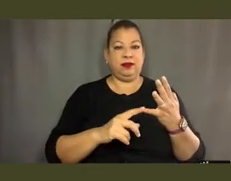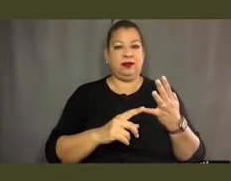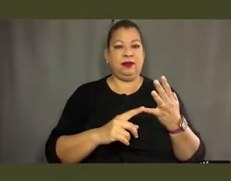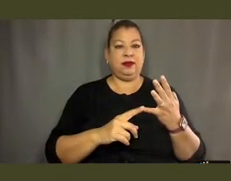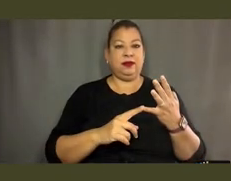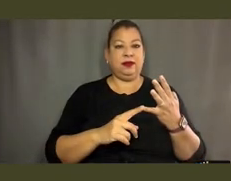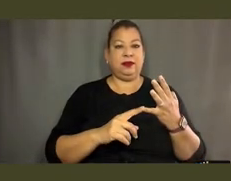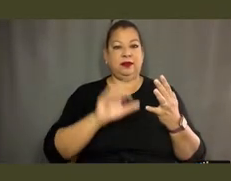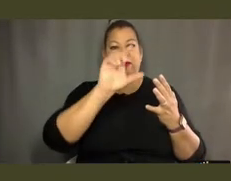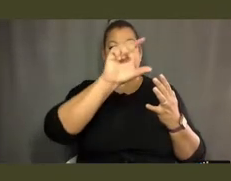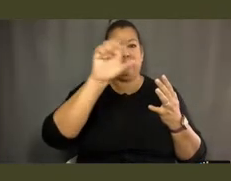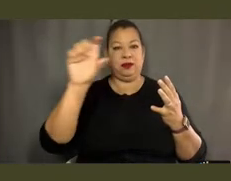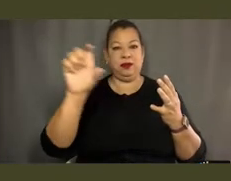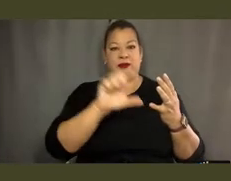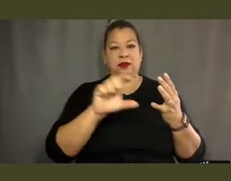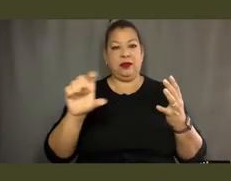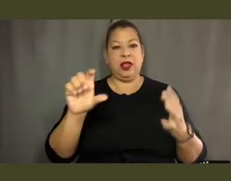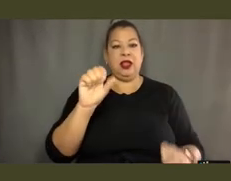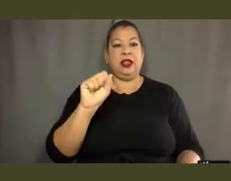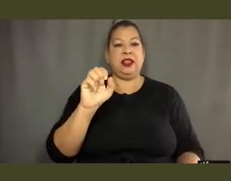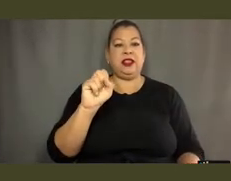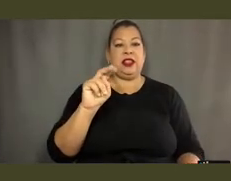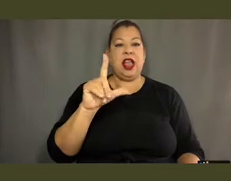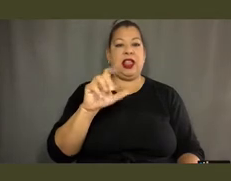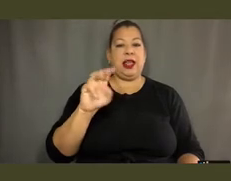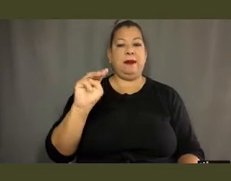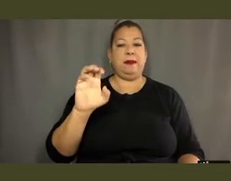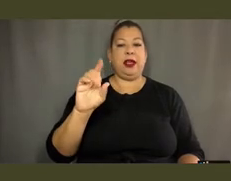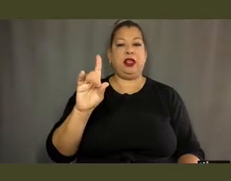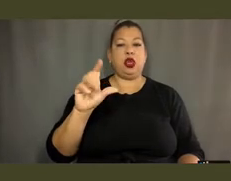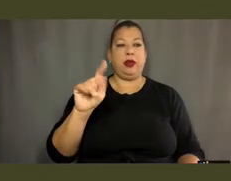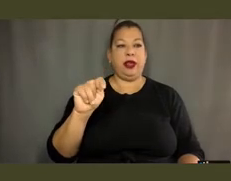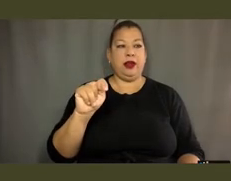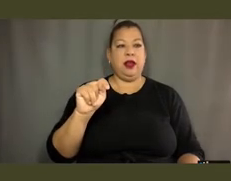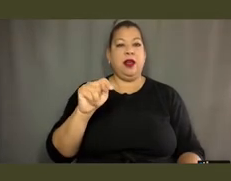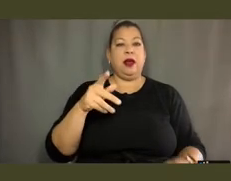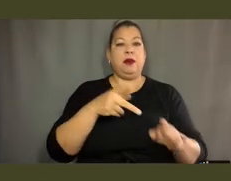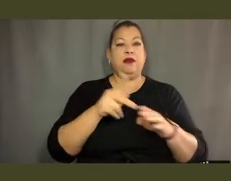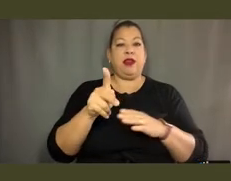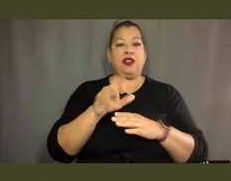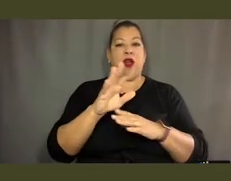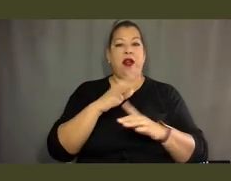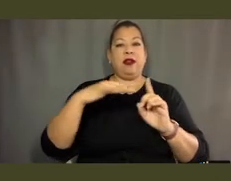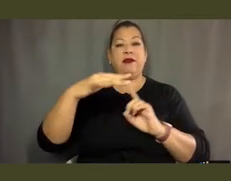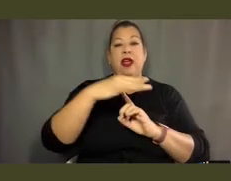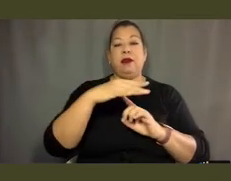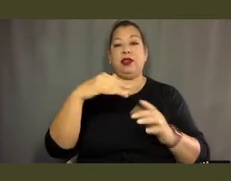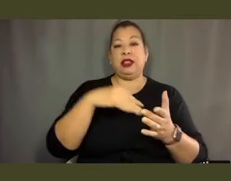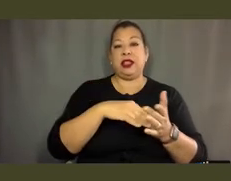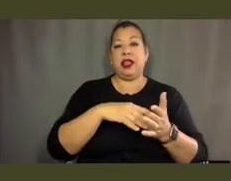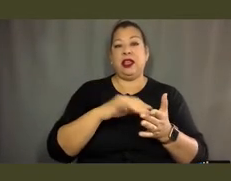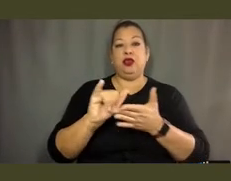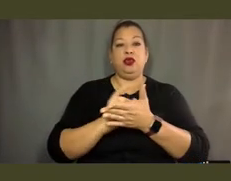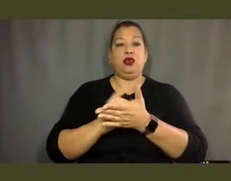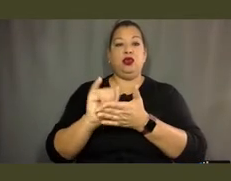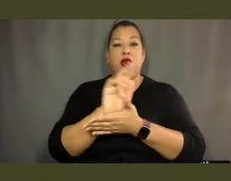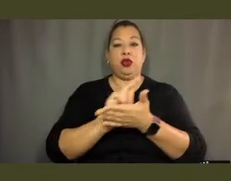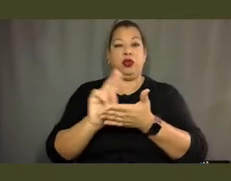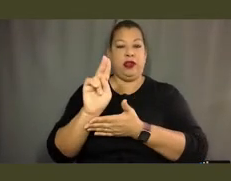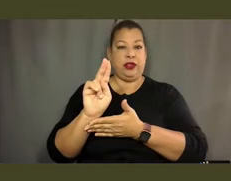Then we have Sonali McDermott, who is Associate Professor of Environmental Studies at New York University. She's